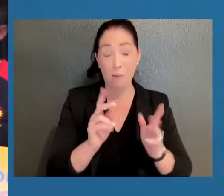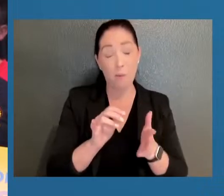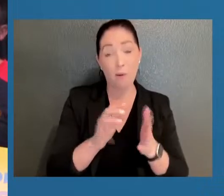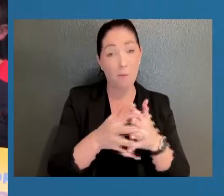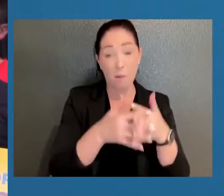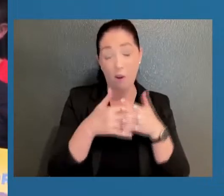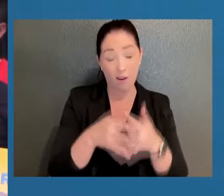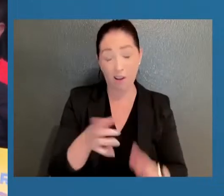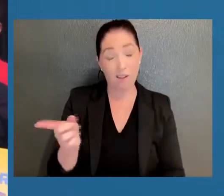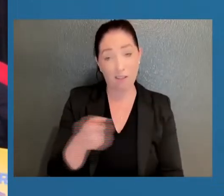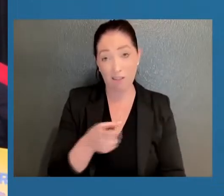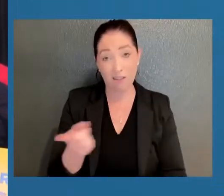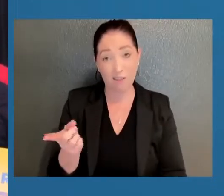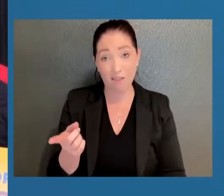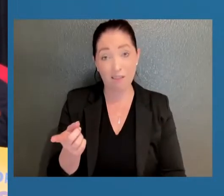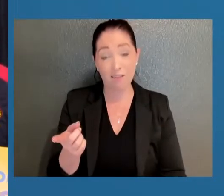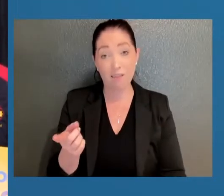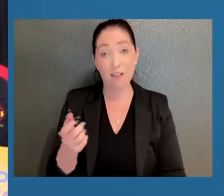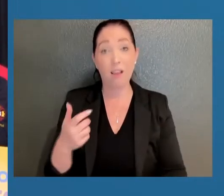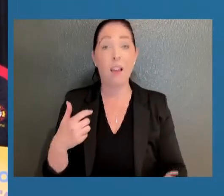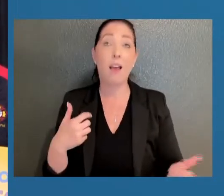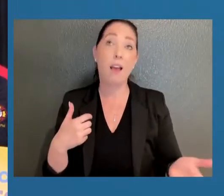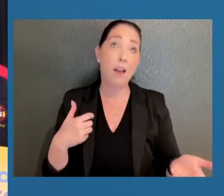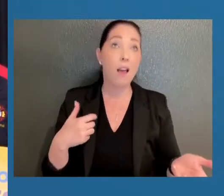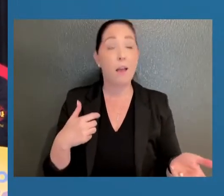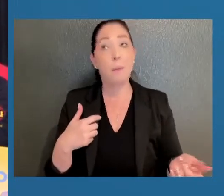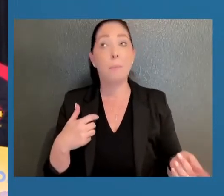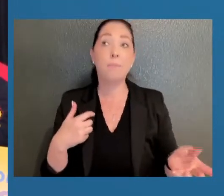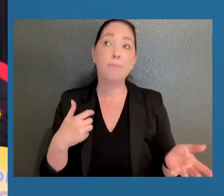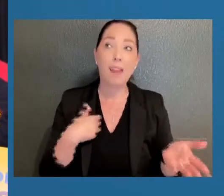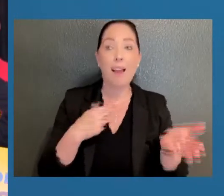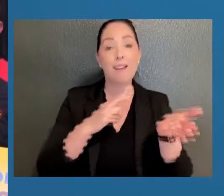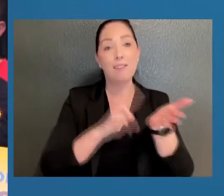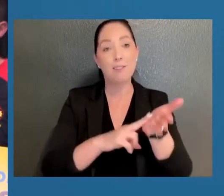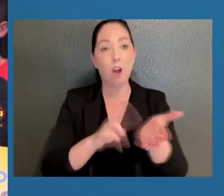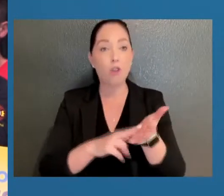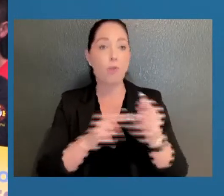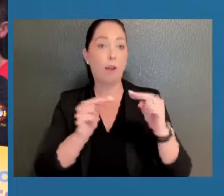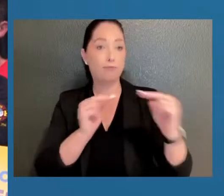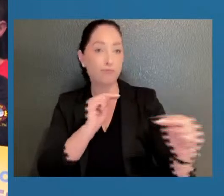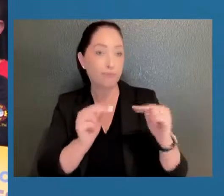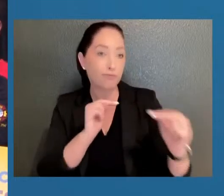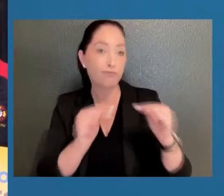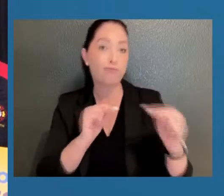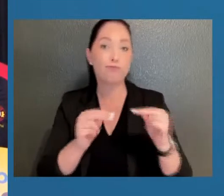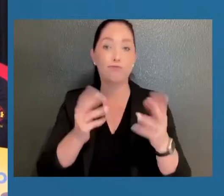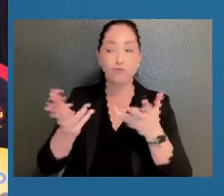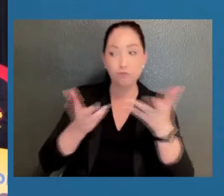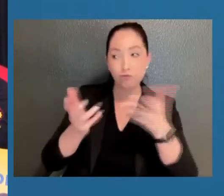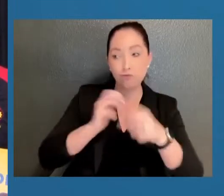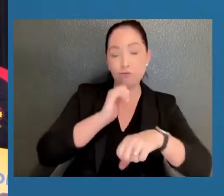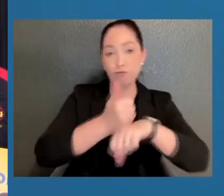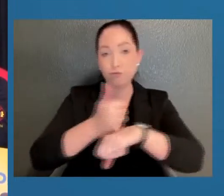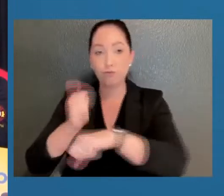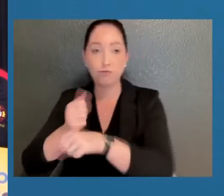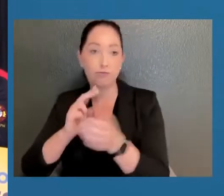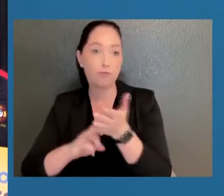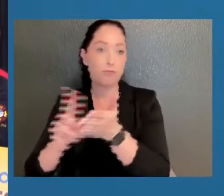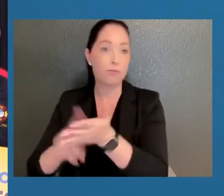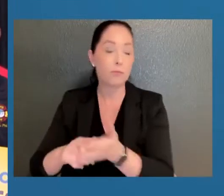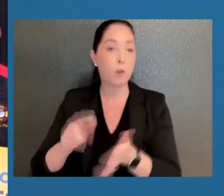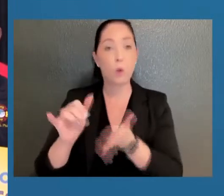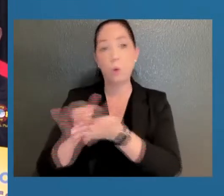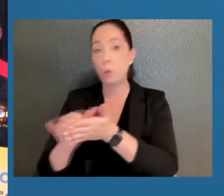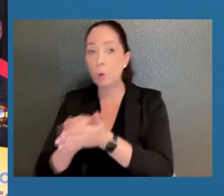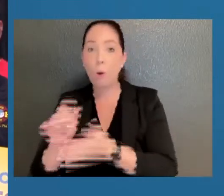just wish, I bargained contracts for 30 years. I bargained them in New York State, and I bargained them in Texas, and I bargained them